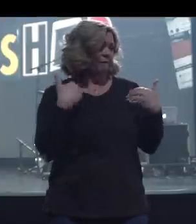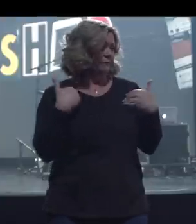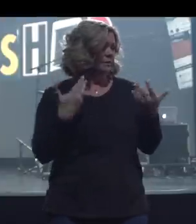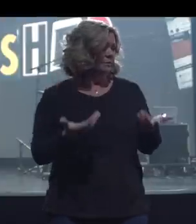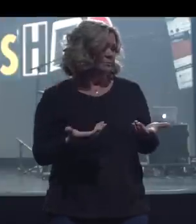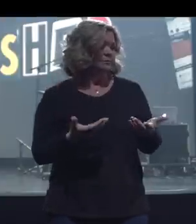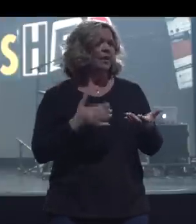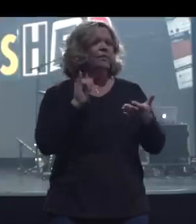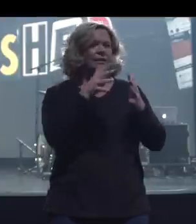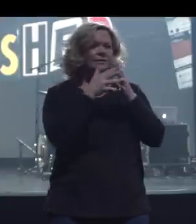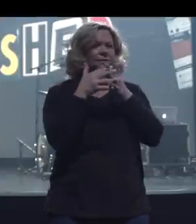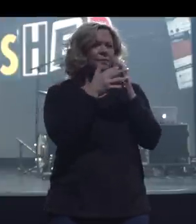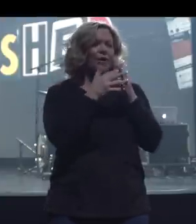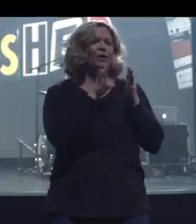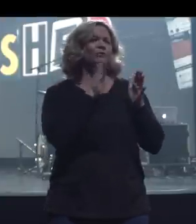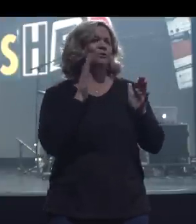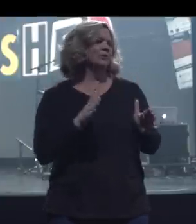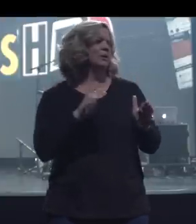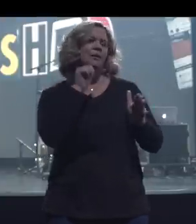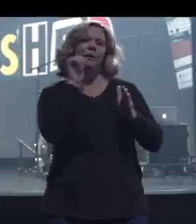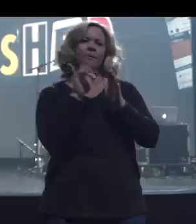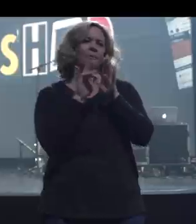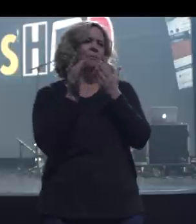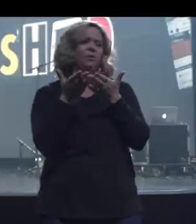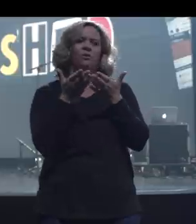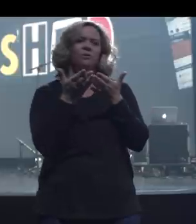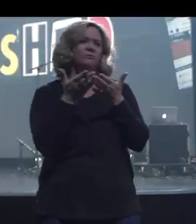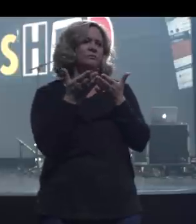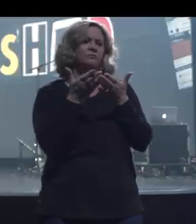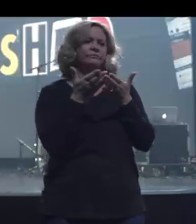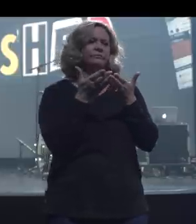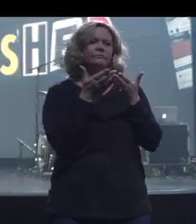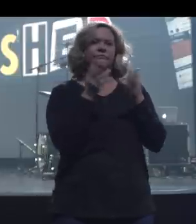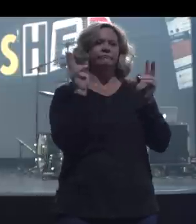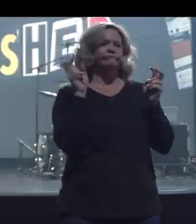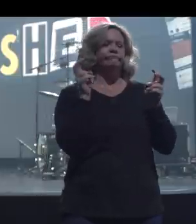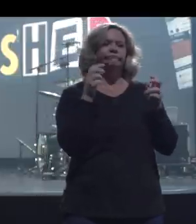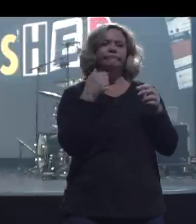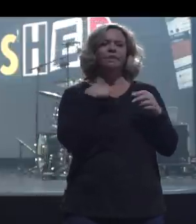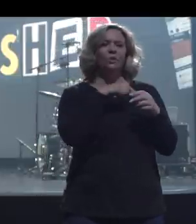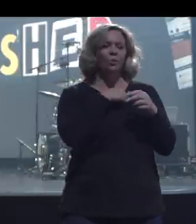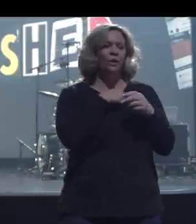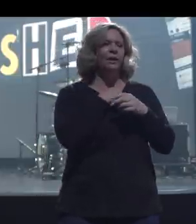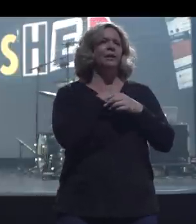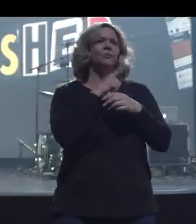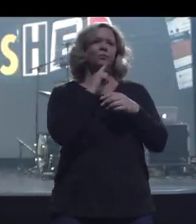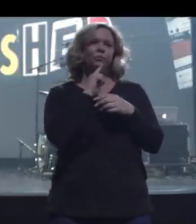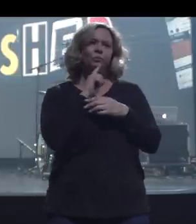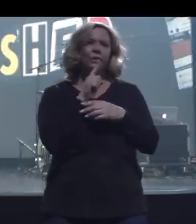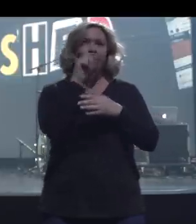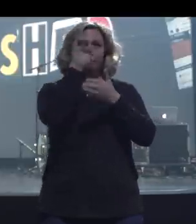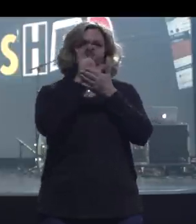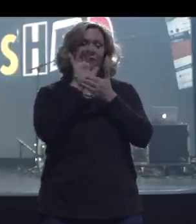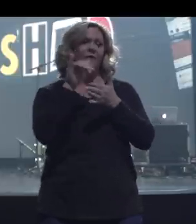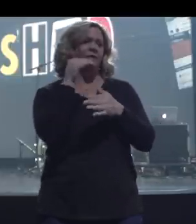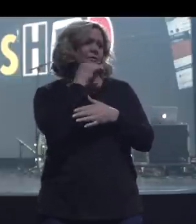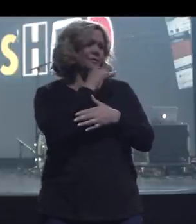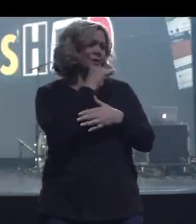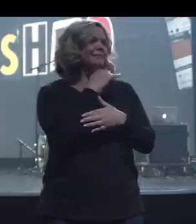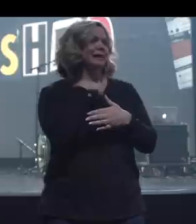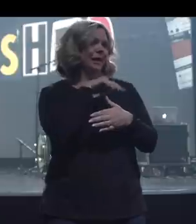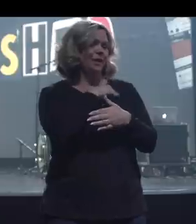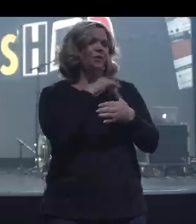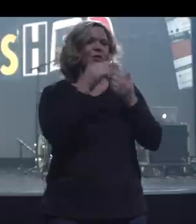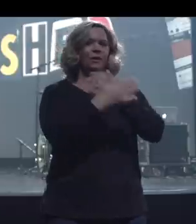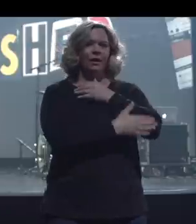of Christianity, not a biblical one. And we've bought into it in our country specifically, and we wonder why we